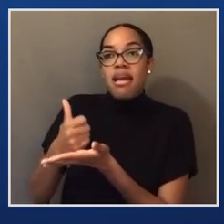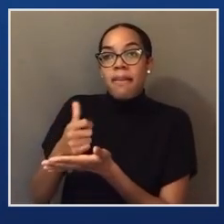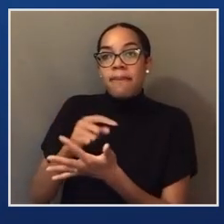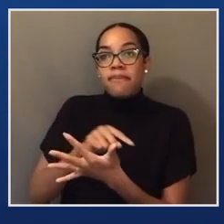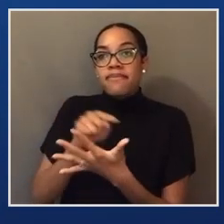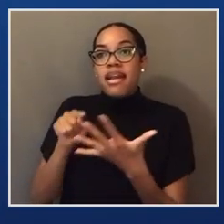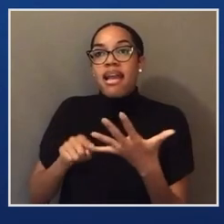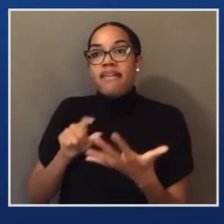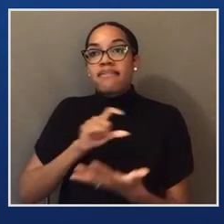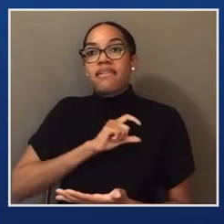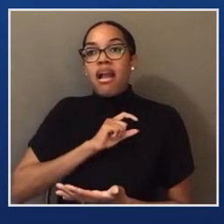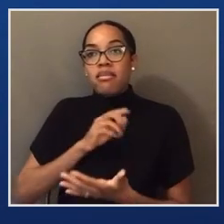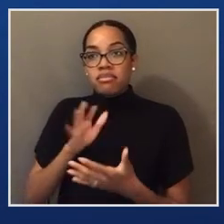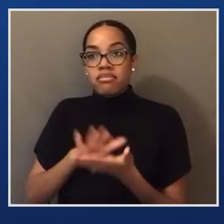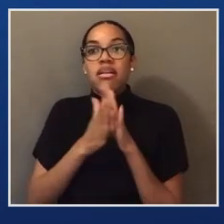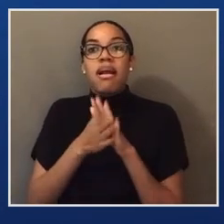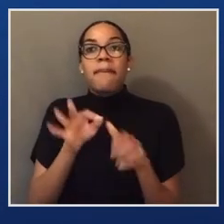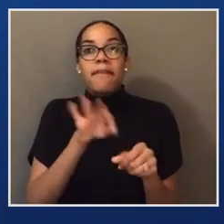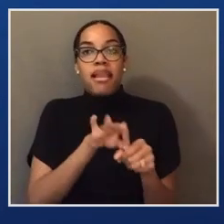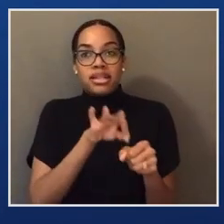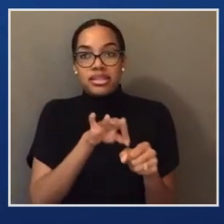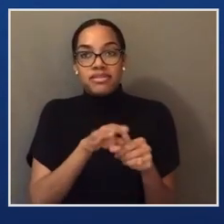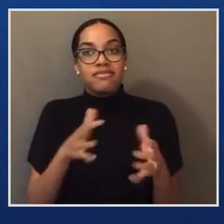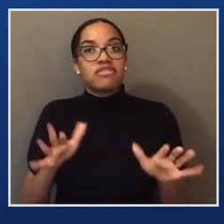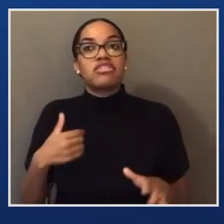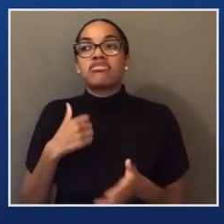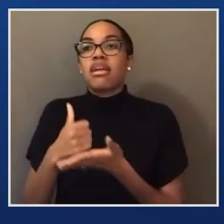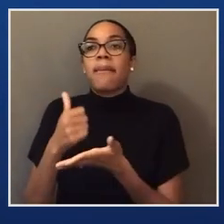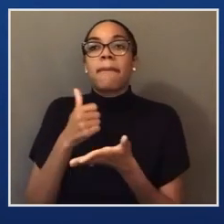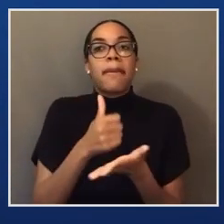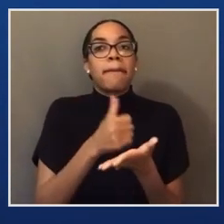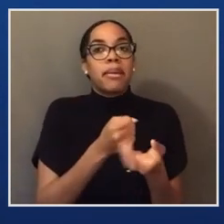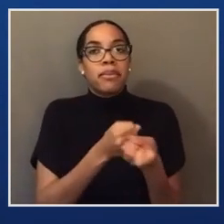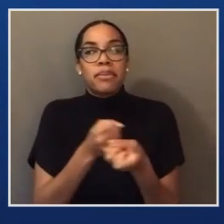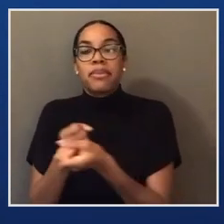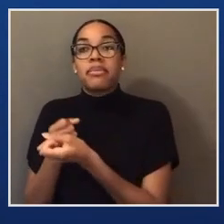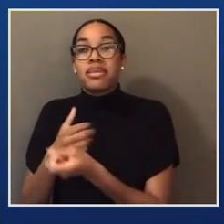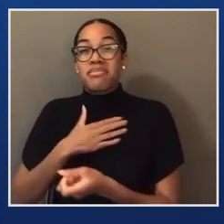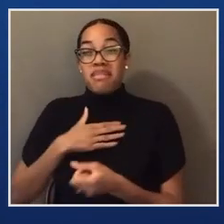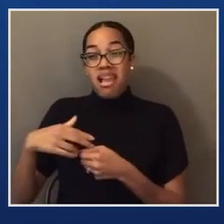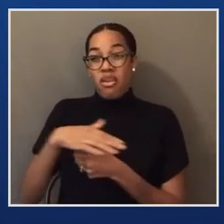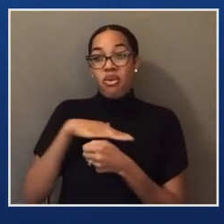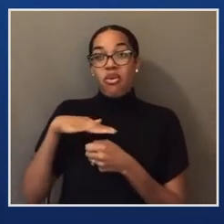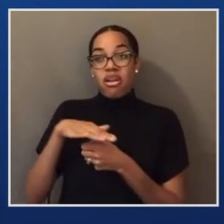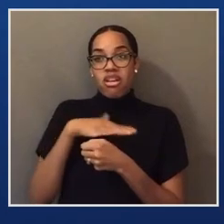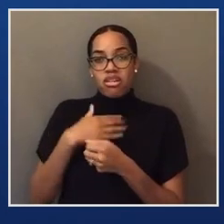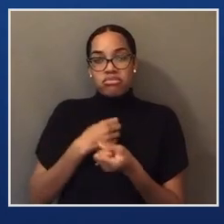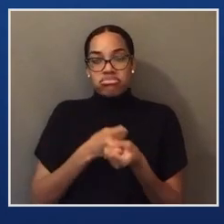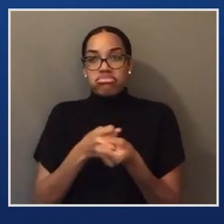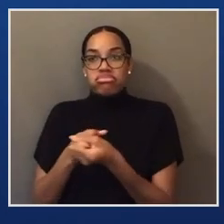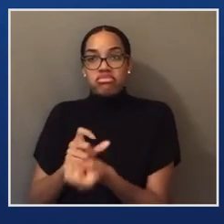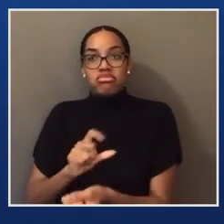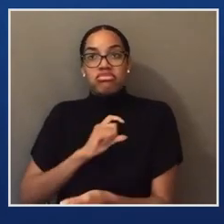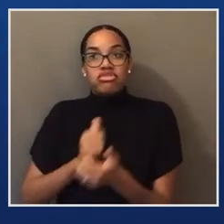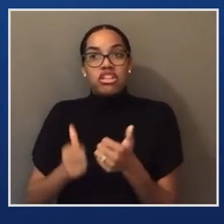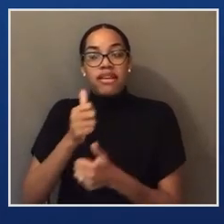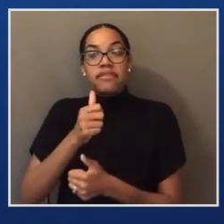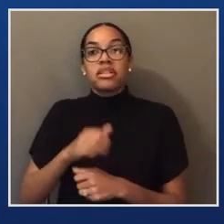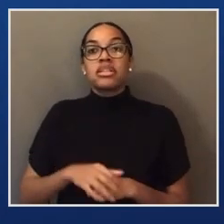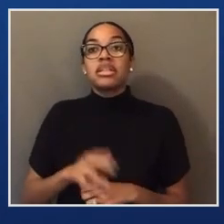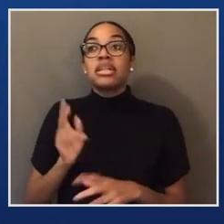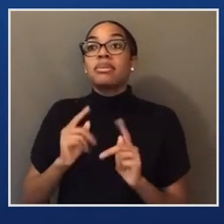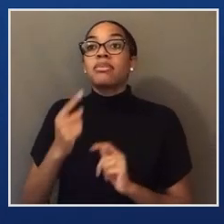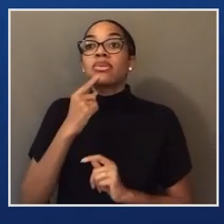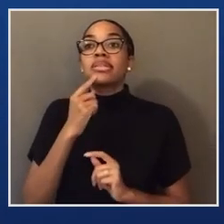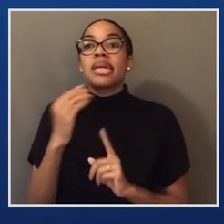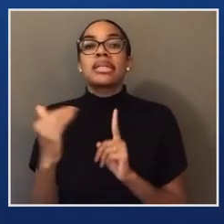in St. Martin Parish in Louisiana. These are places that I'm at. So, you know, my people are saying, I need this, I need that. I know a guy that